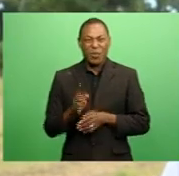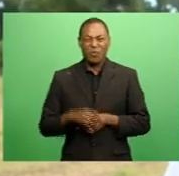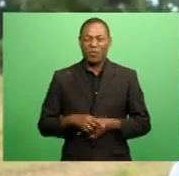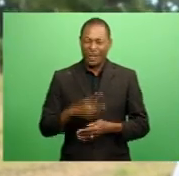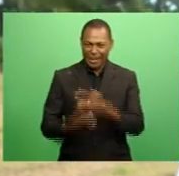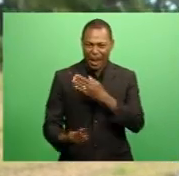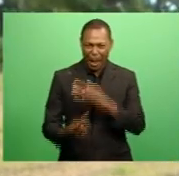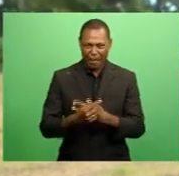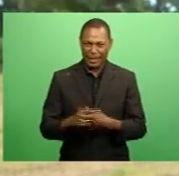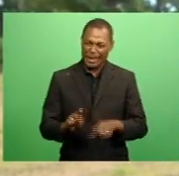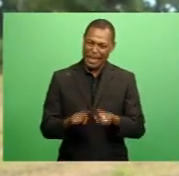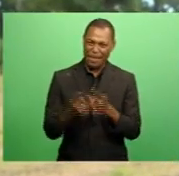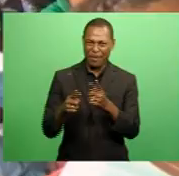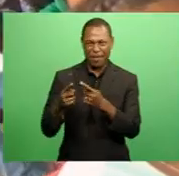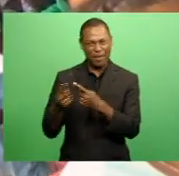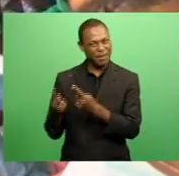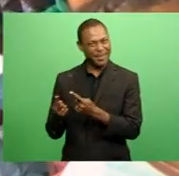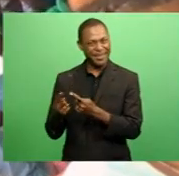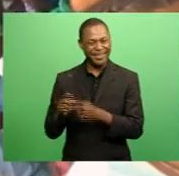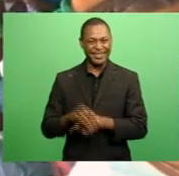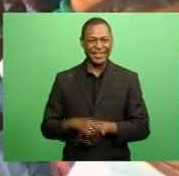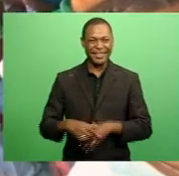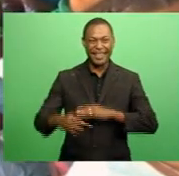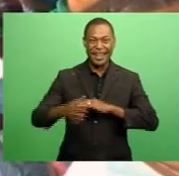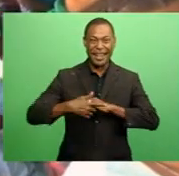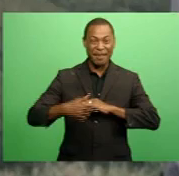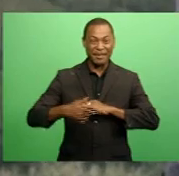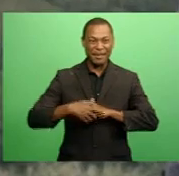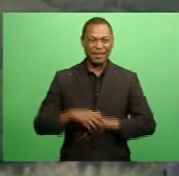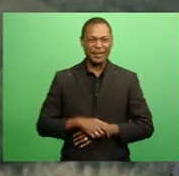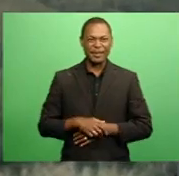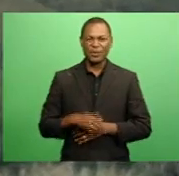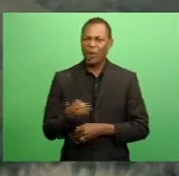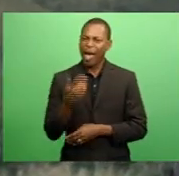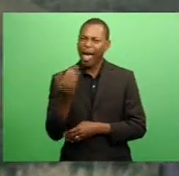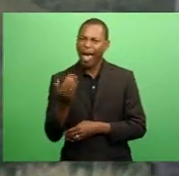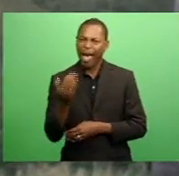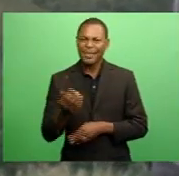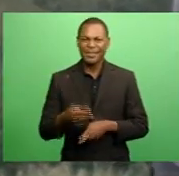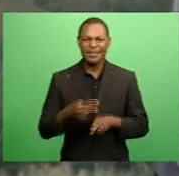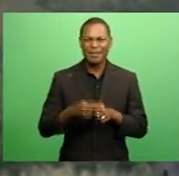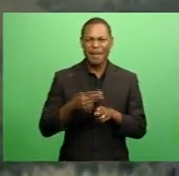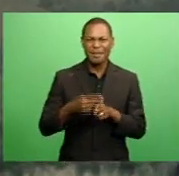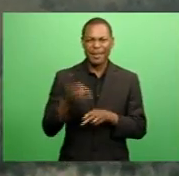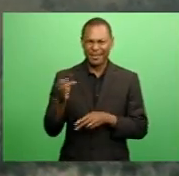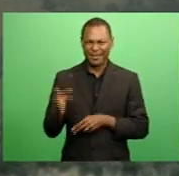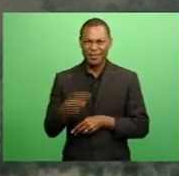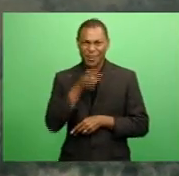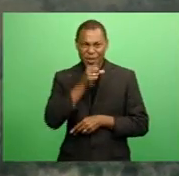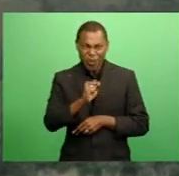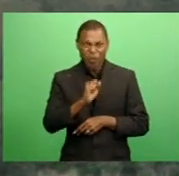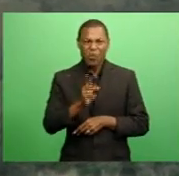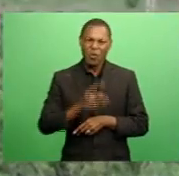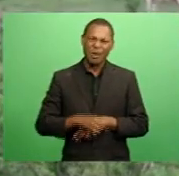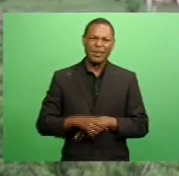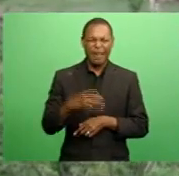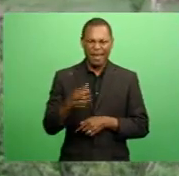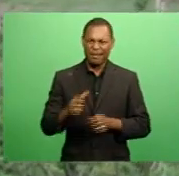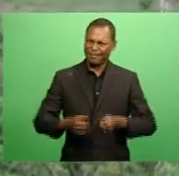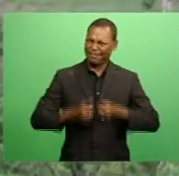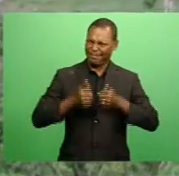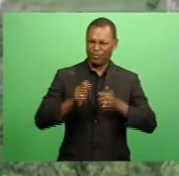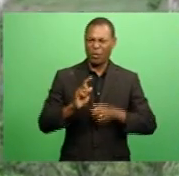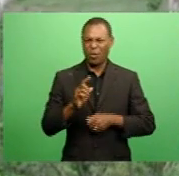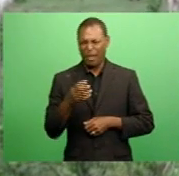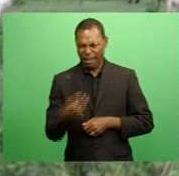difference in my production levels. The ministry has urged local goat farmers to maximize the strategic advantages available